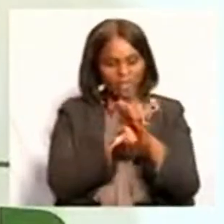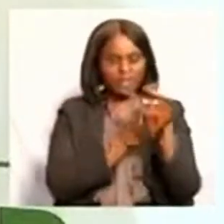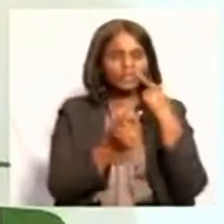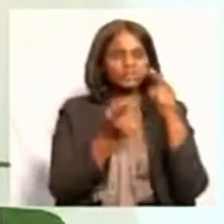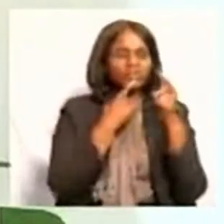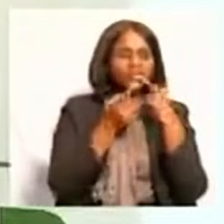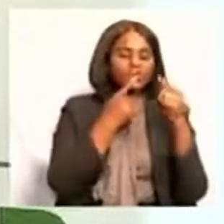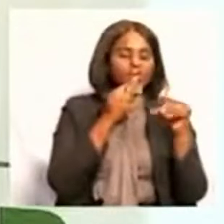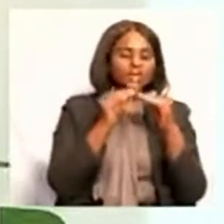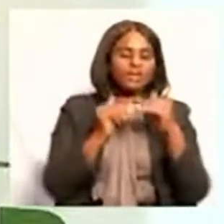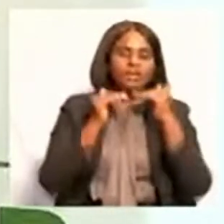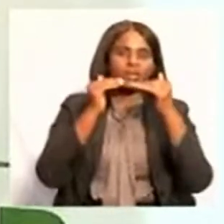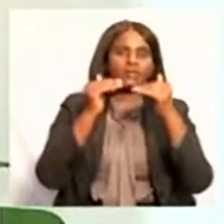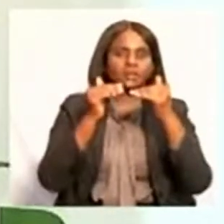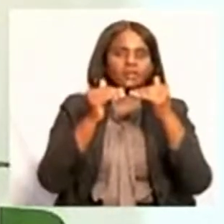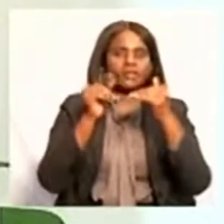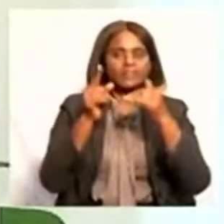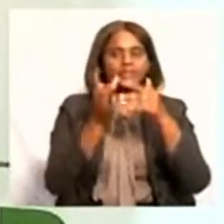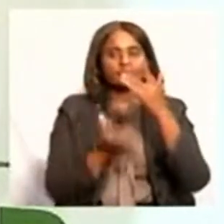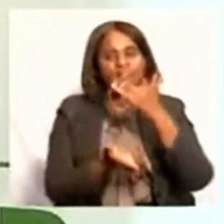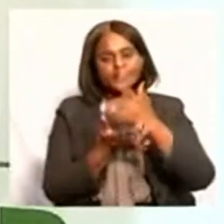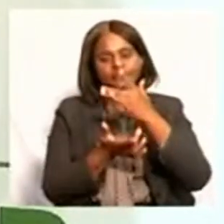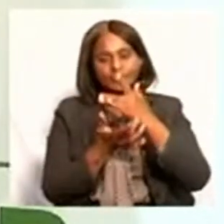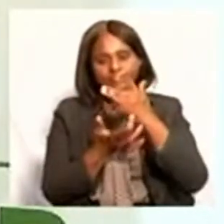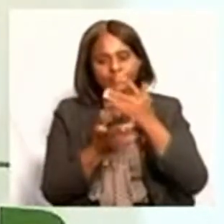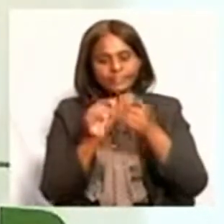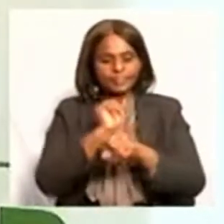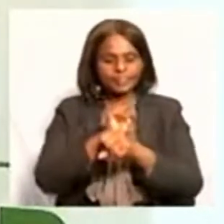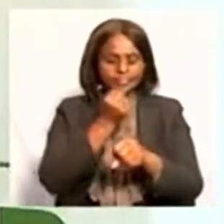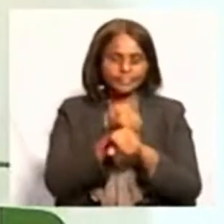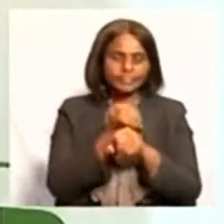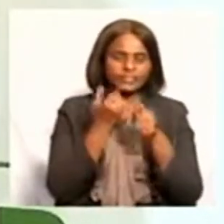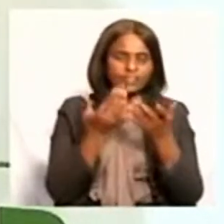the advancement of technology, innovations.